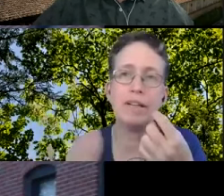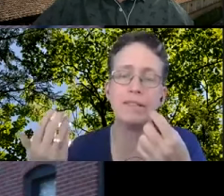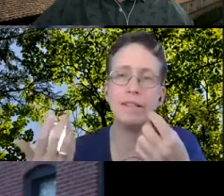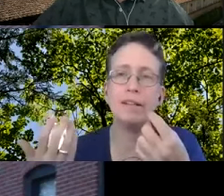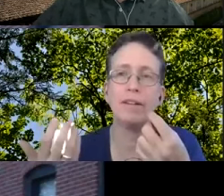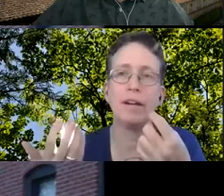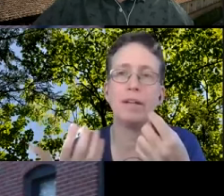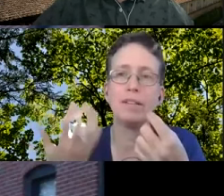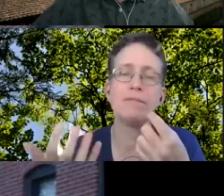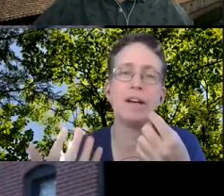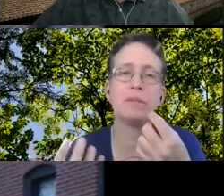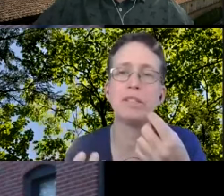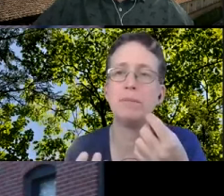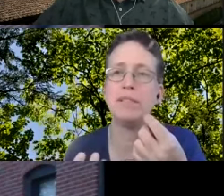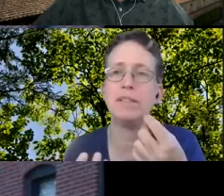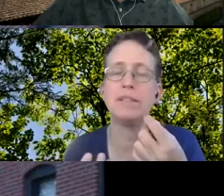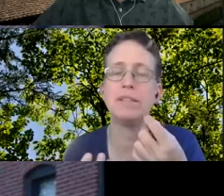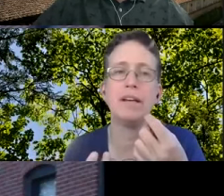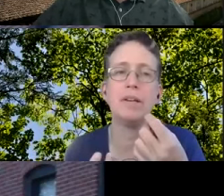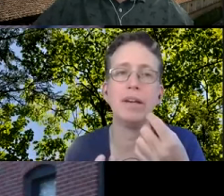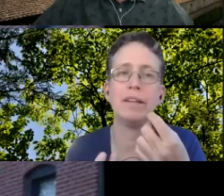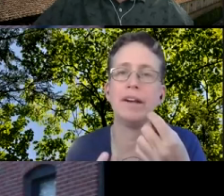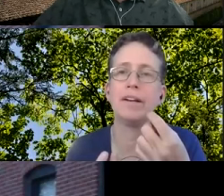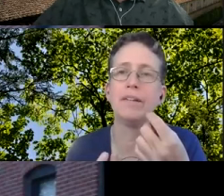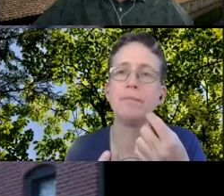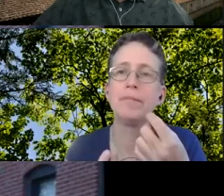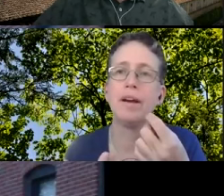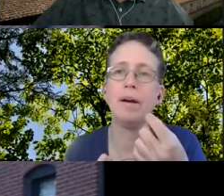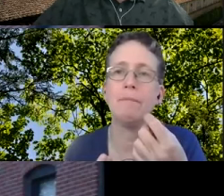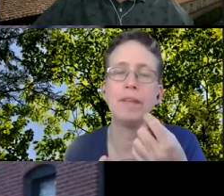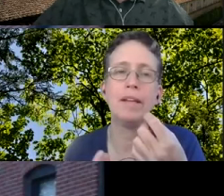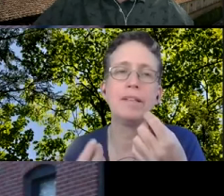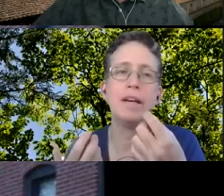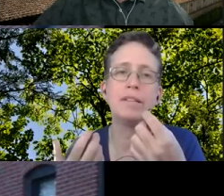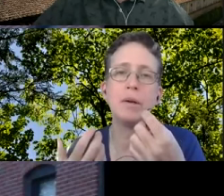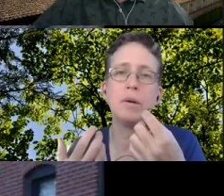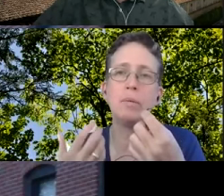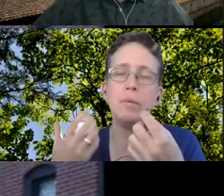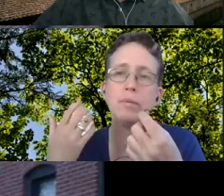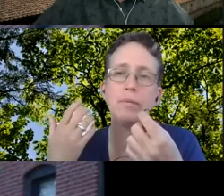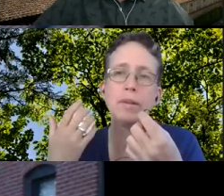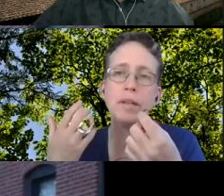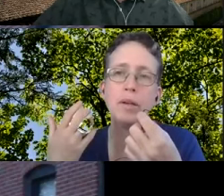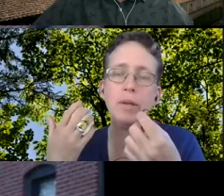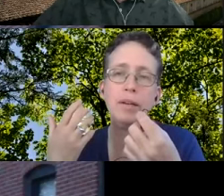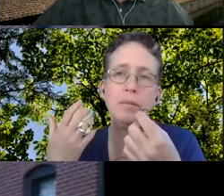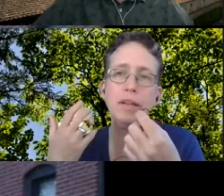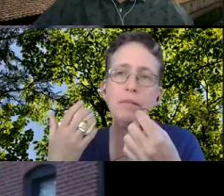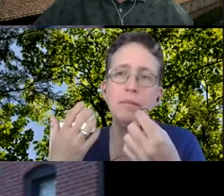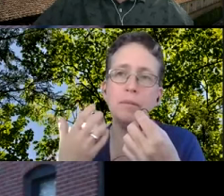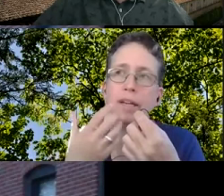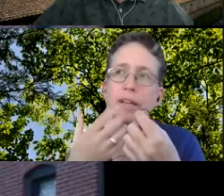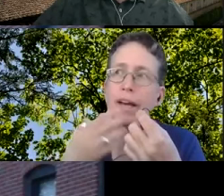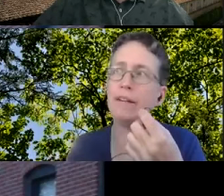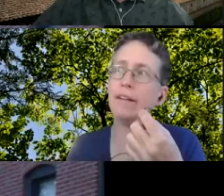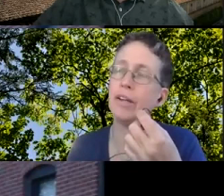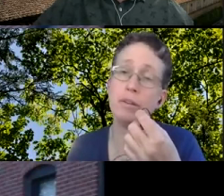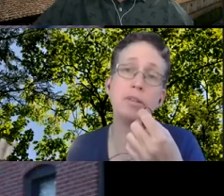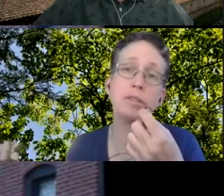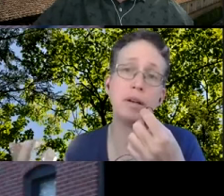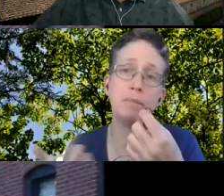surrounding city environment does affect which species that you get there. And so for we can